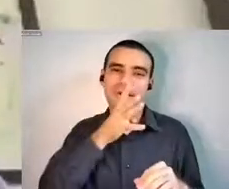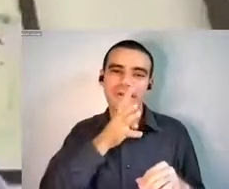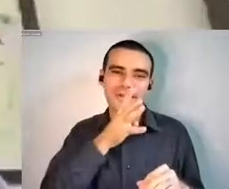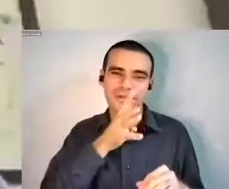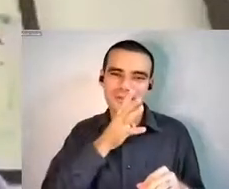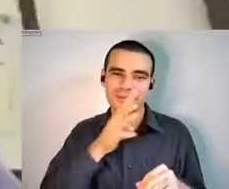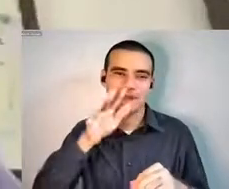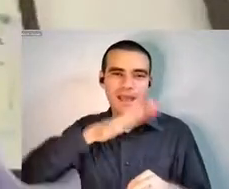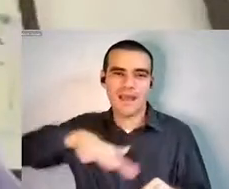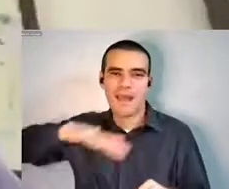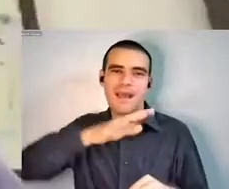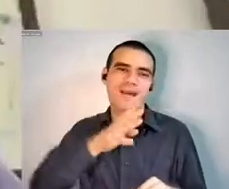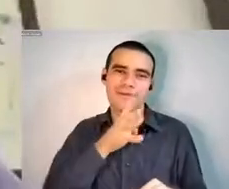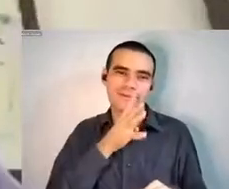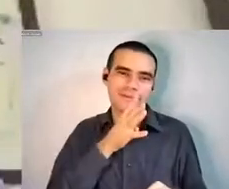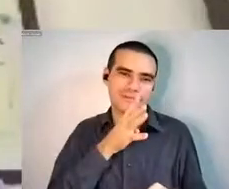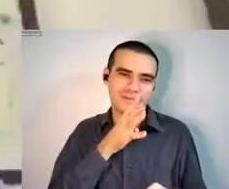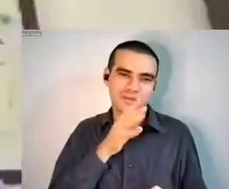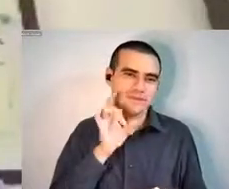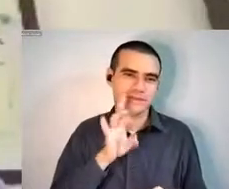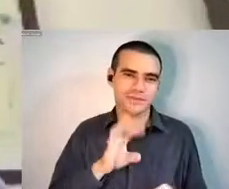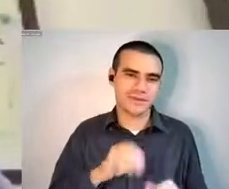of knowledge.